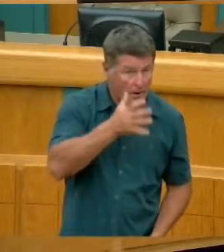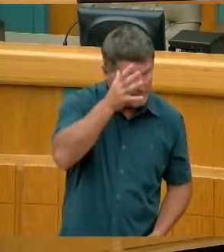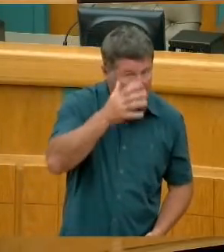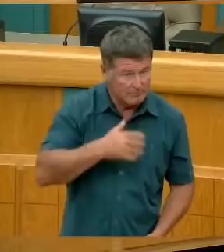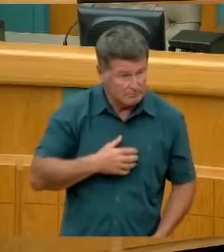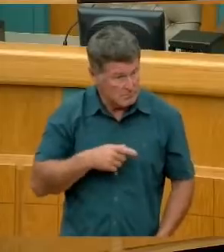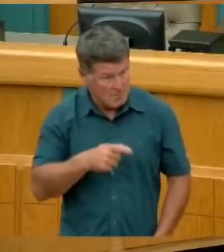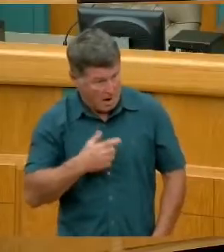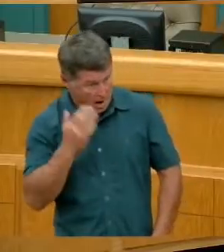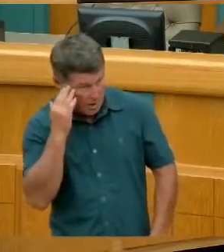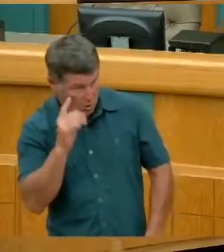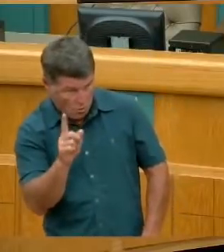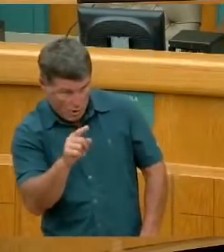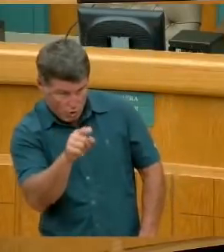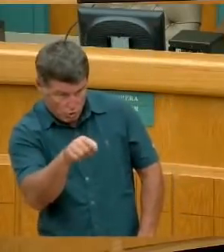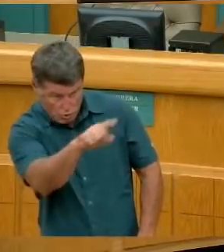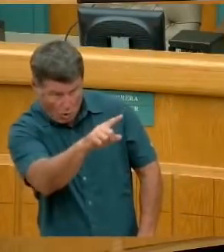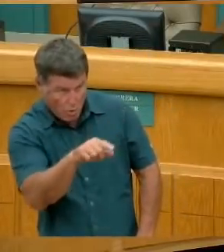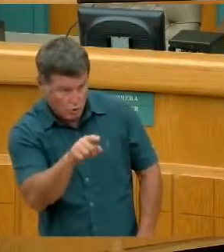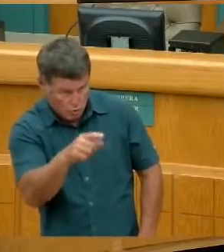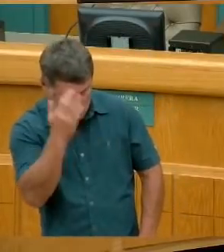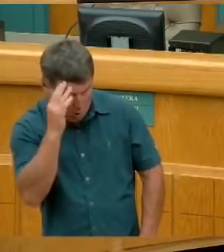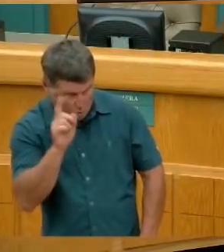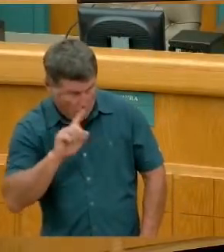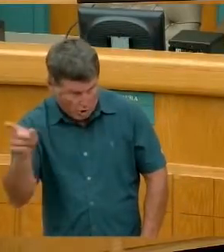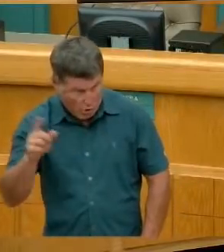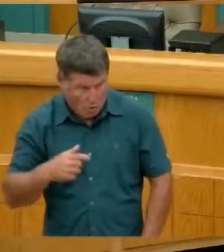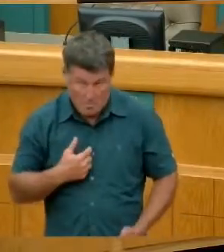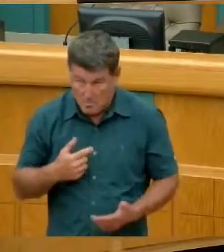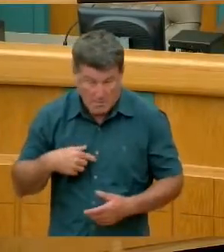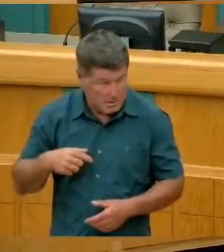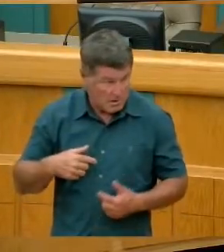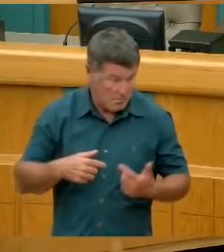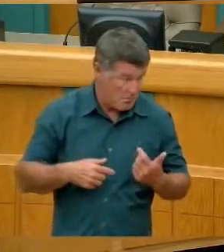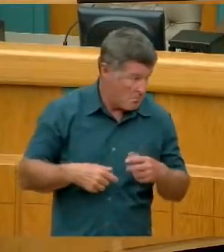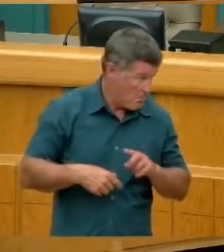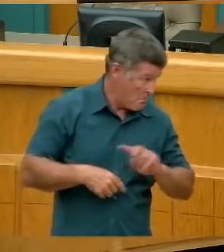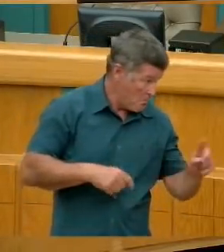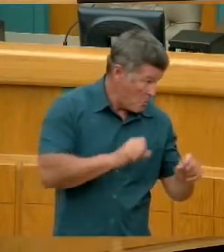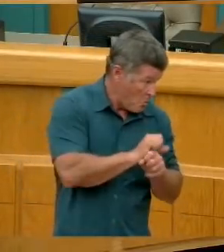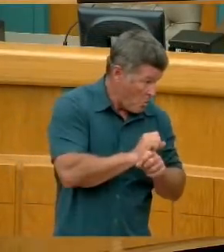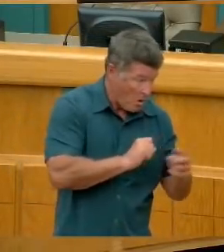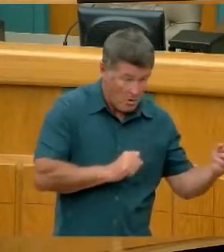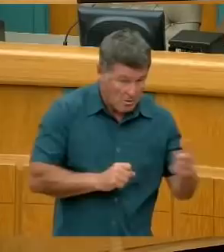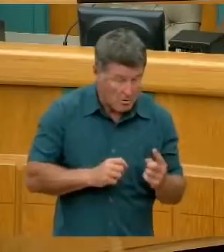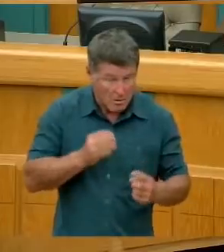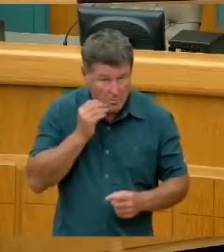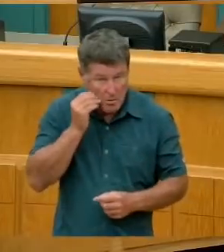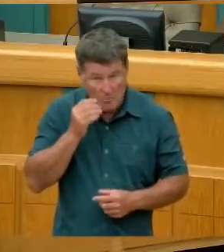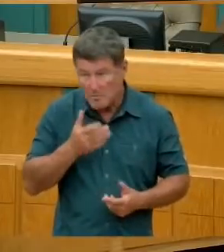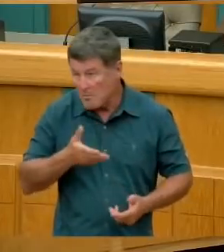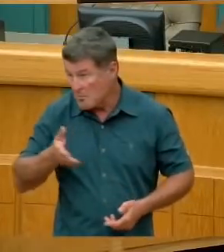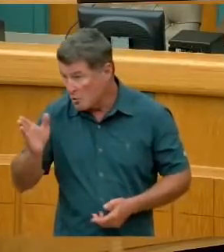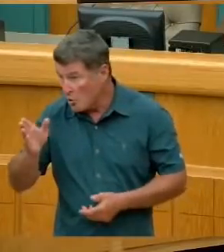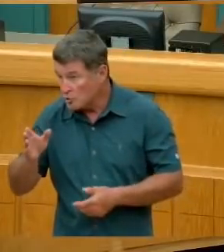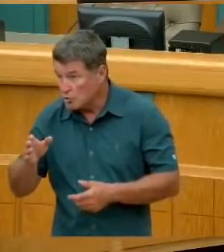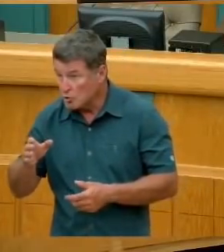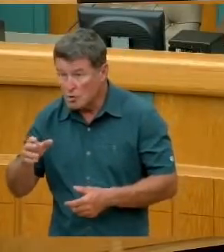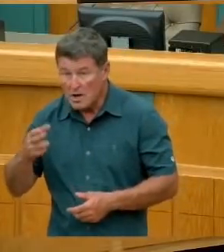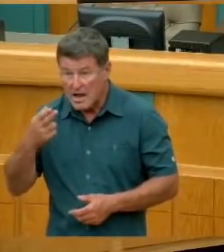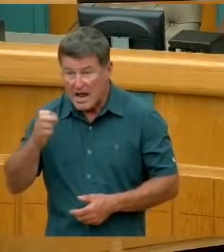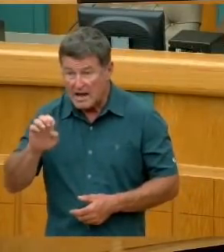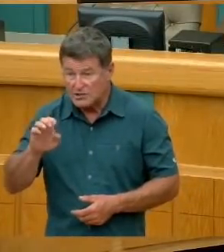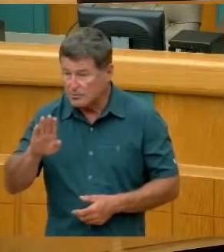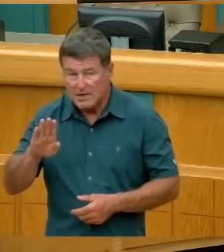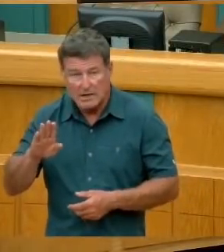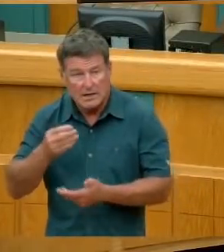fairly simple. You know where I've been, you know where they've been. Probably work and then back home. Maybe to curbside